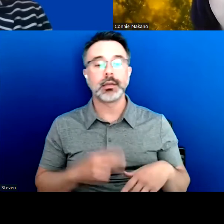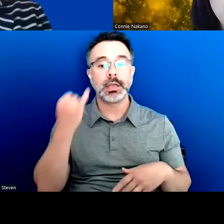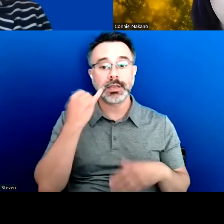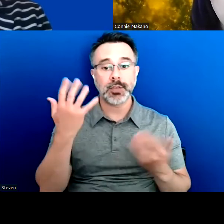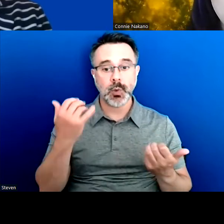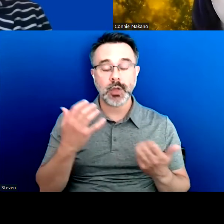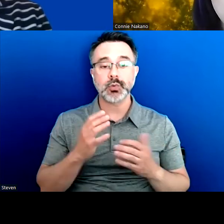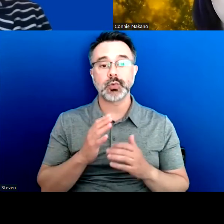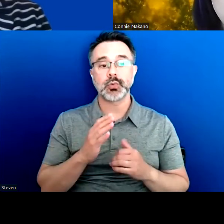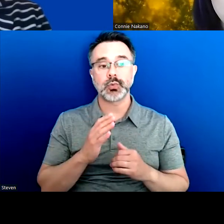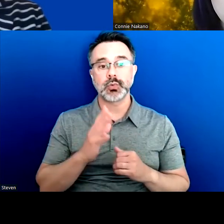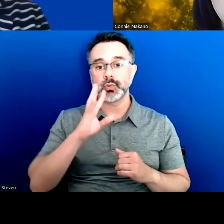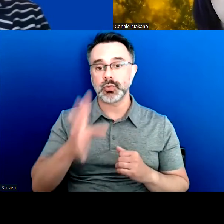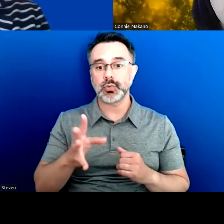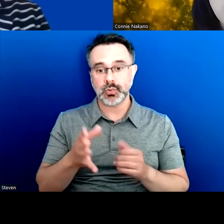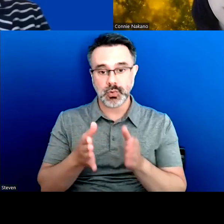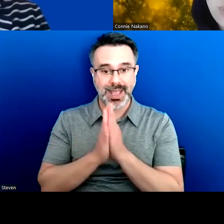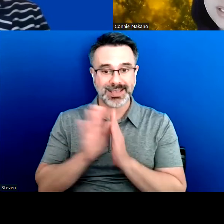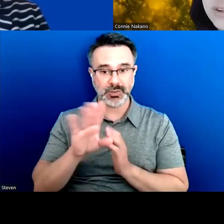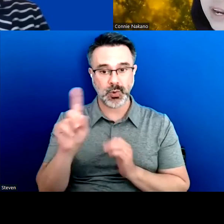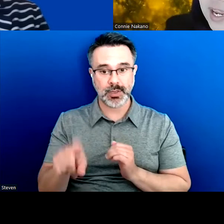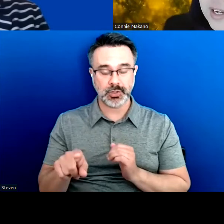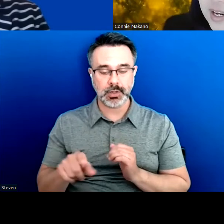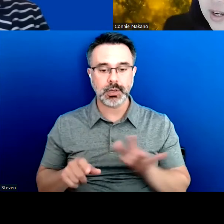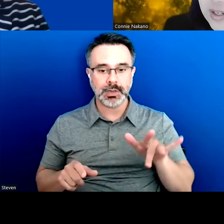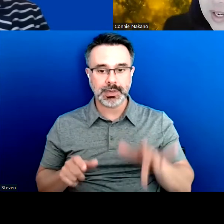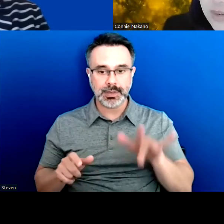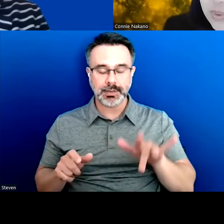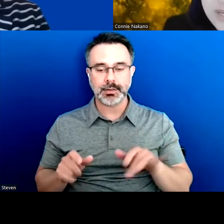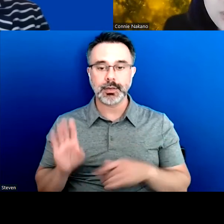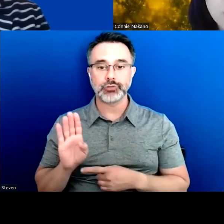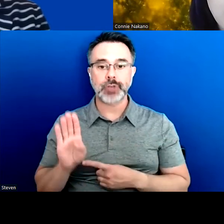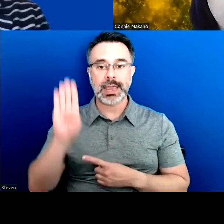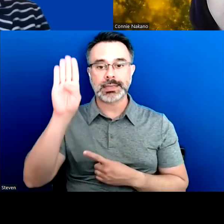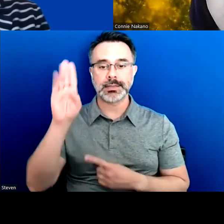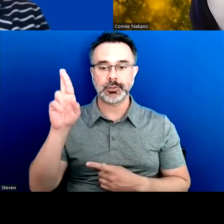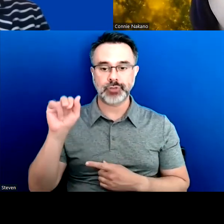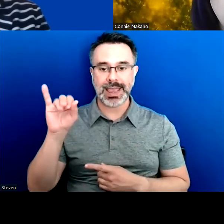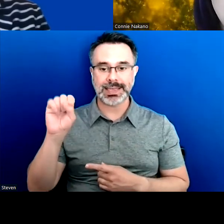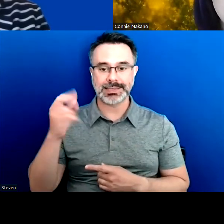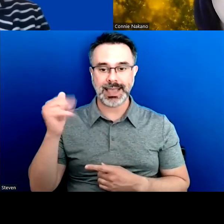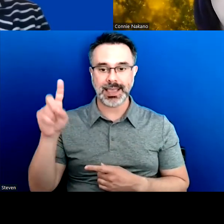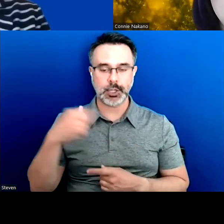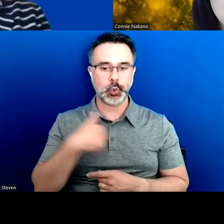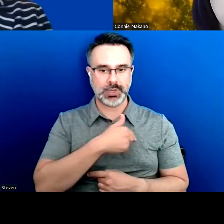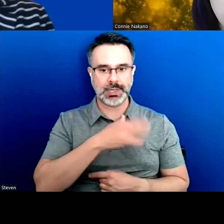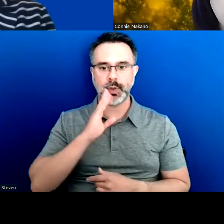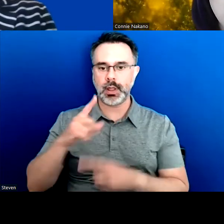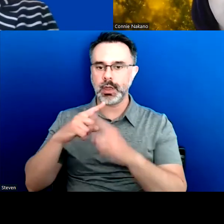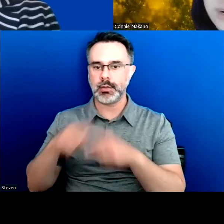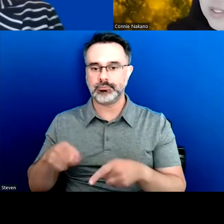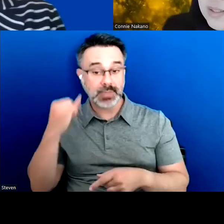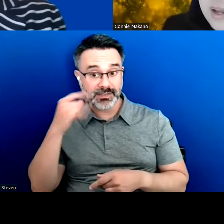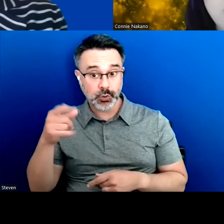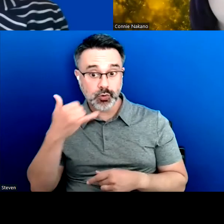question live, feel free to hit your raise your hand icon and we'll unmute your microphone. Or if you actually called in today, you can